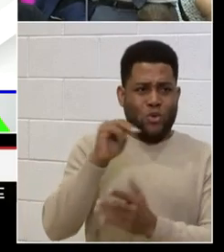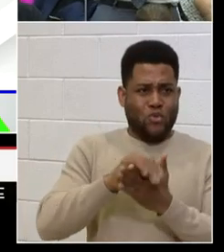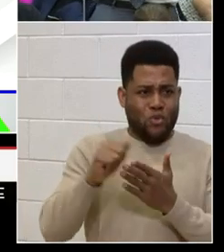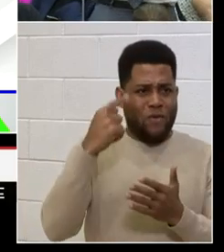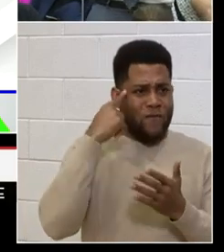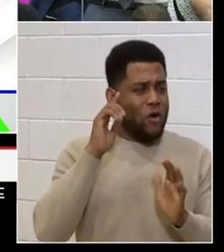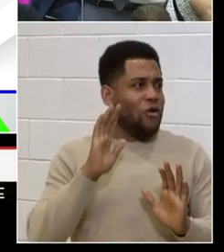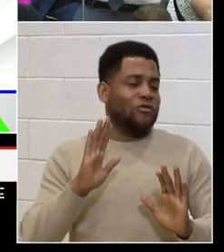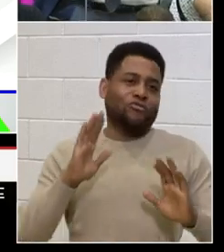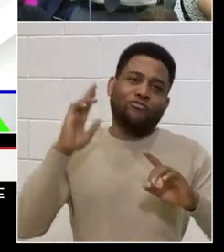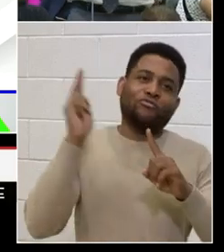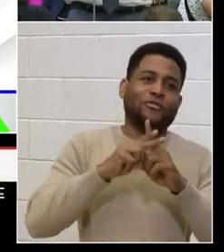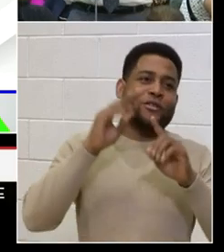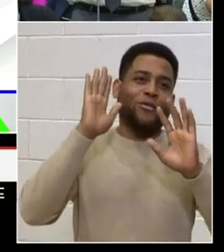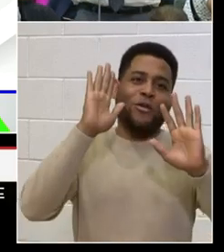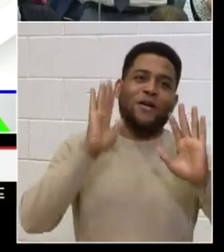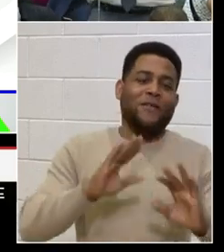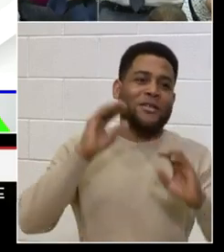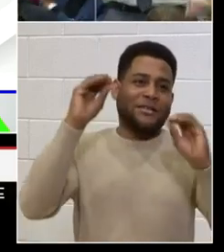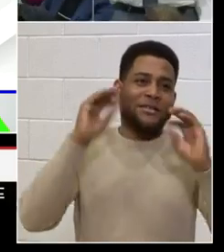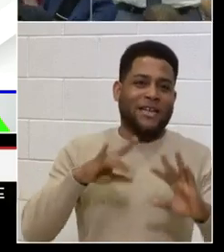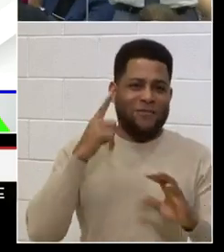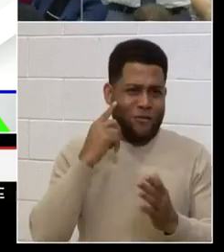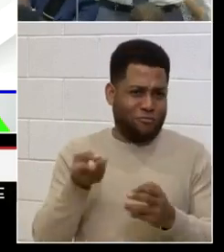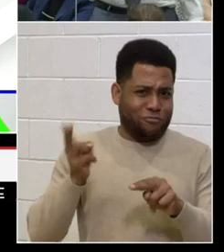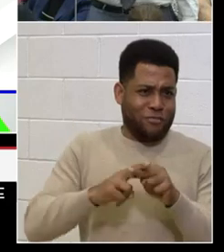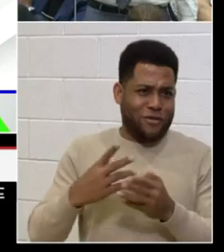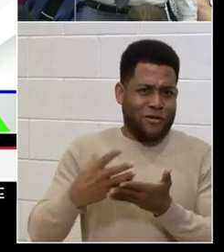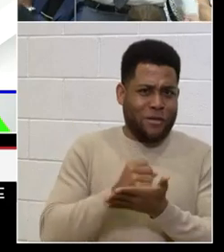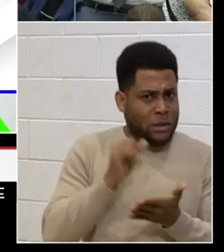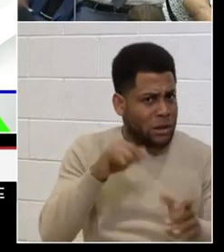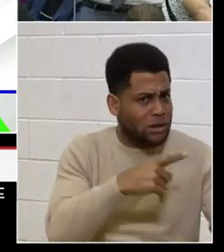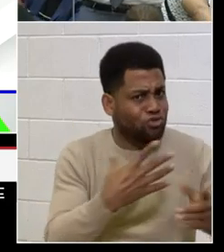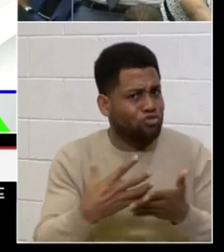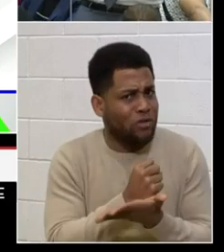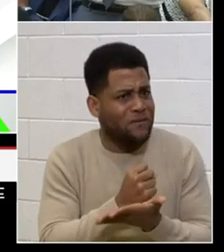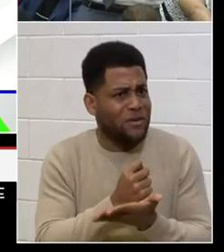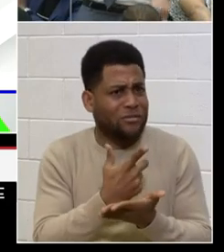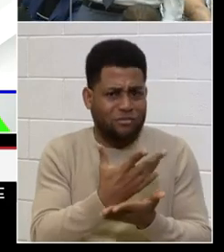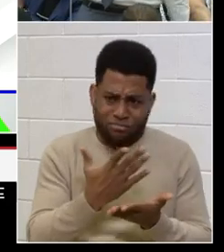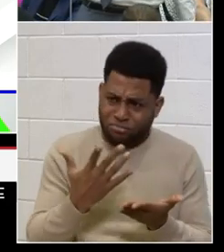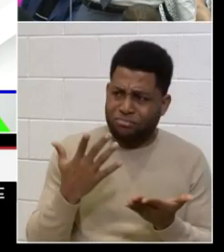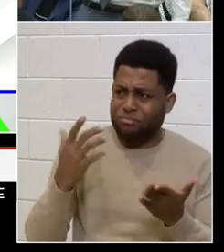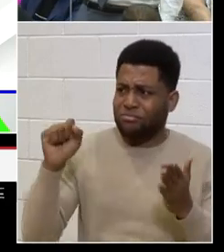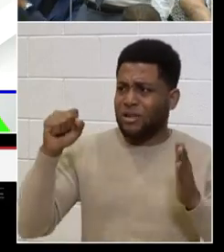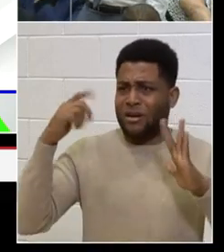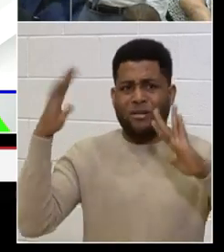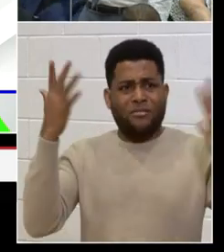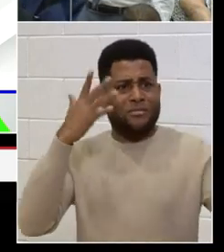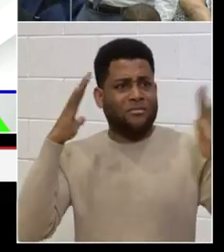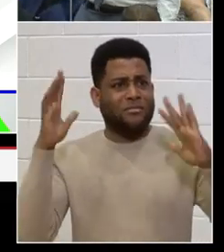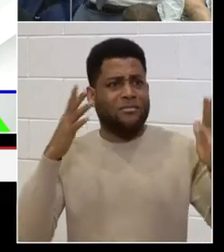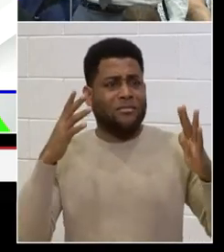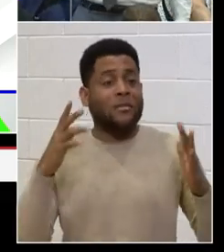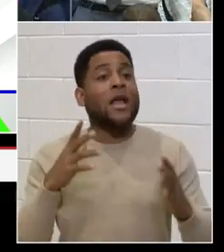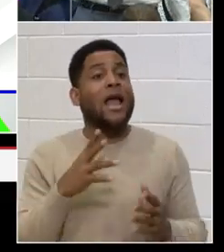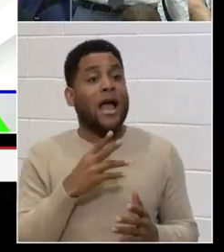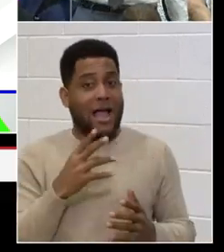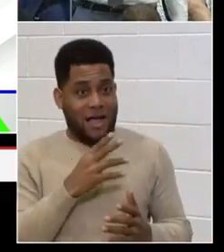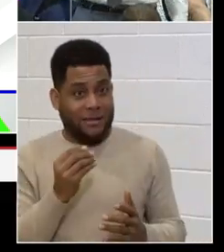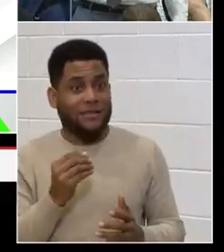them well-deserved raises coming out of the pandemic? And our starting teacher salary is now top in the